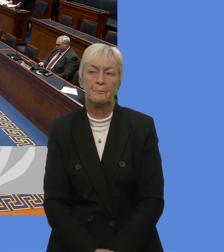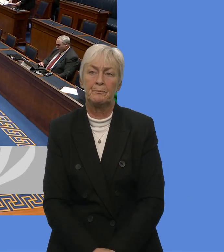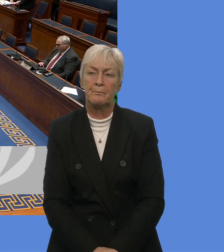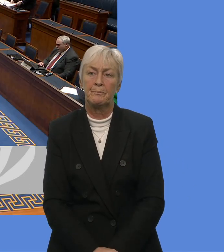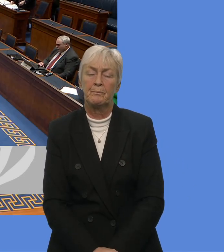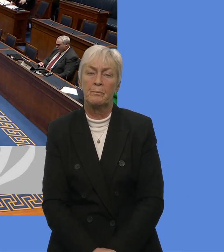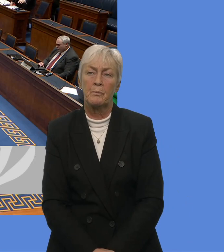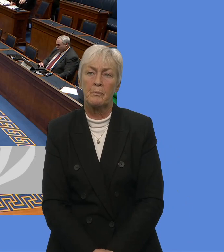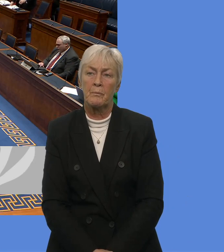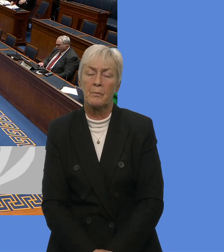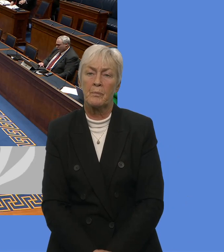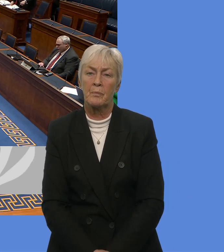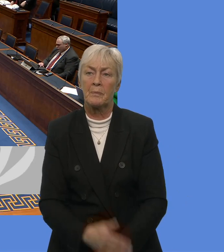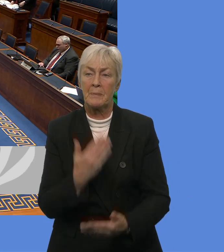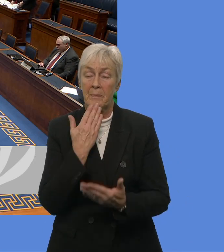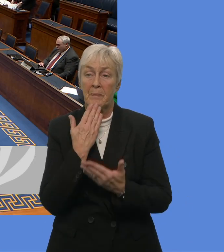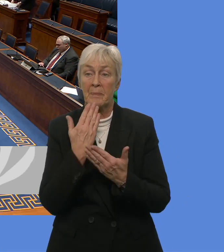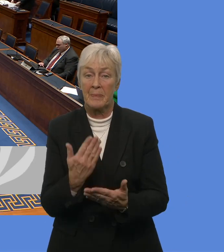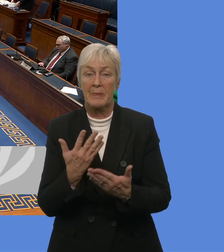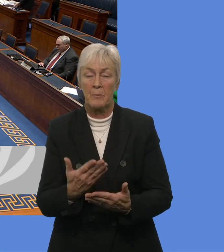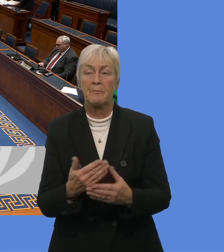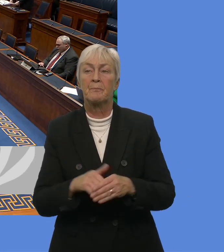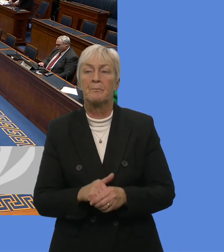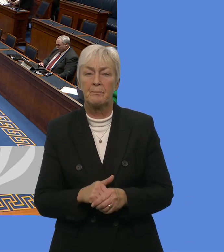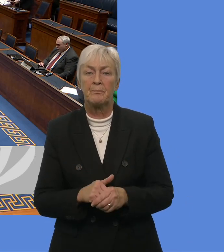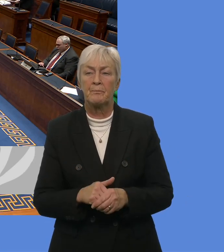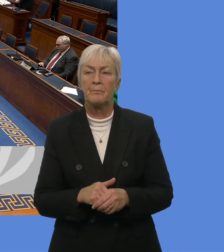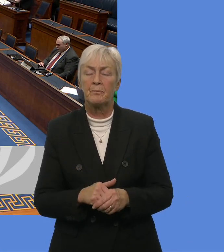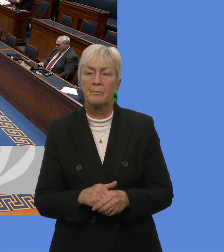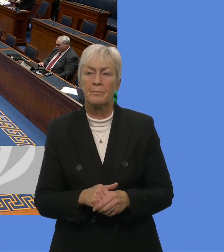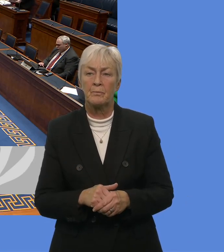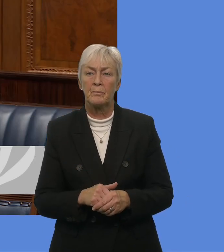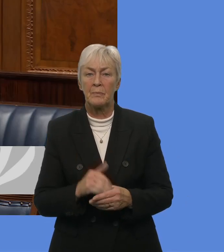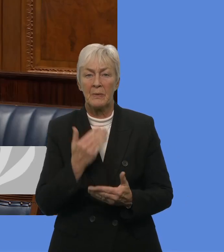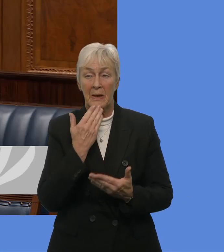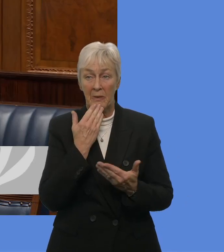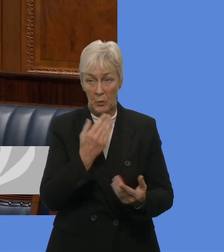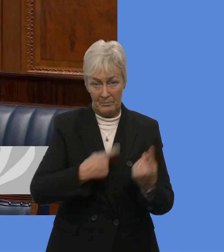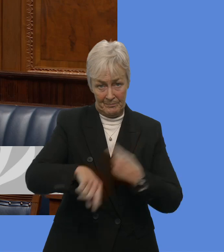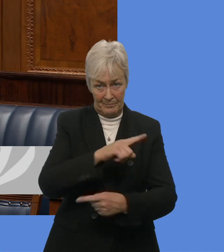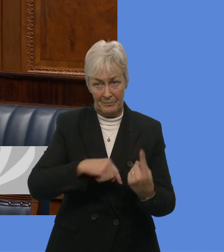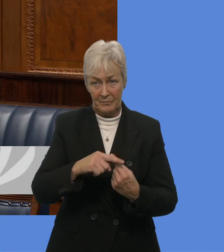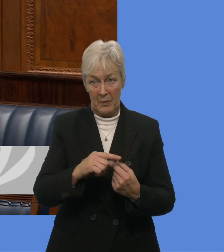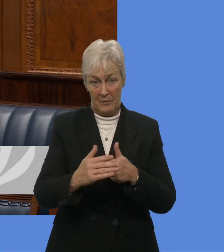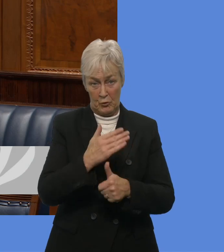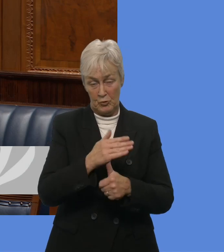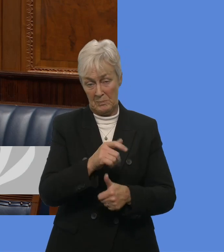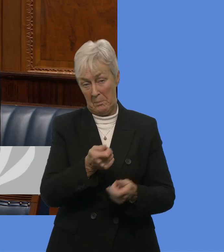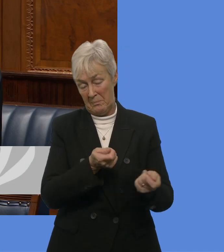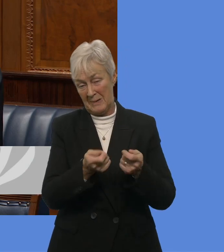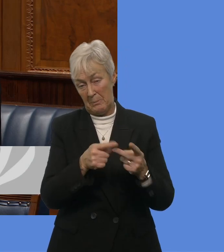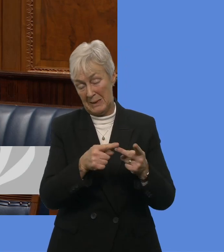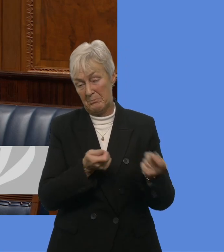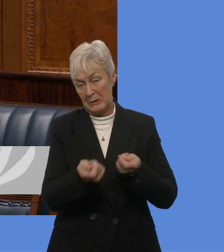Patsy Midlone. Thanks very much, Gurna Ceann Comhairle, and thank you, Deputy First Minister. Can I ask